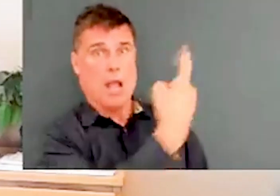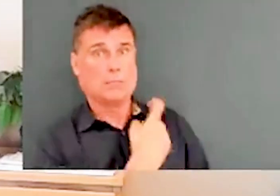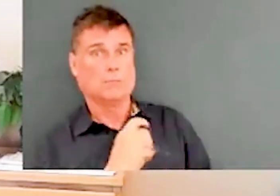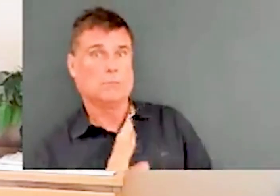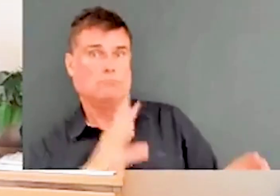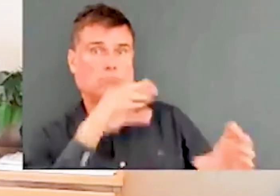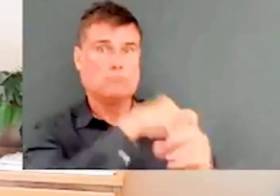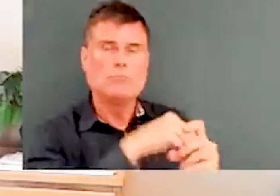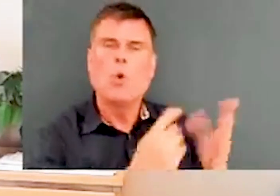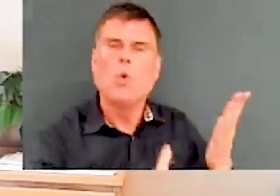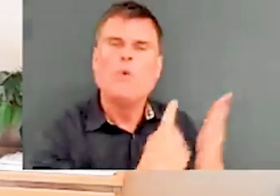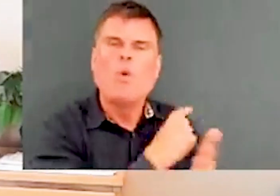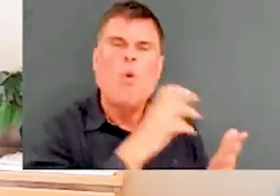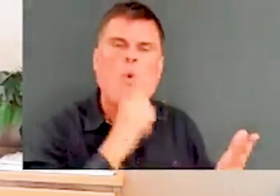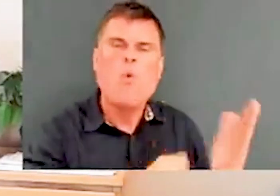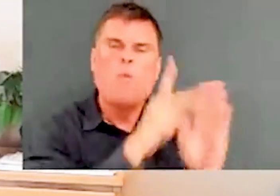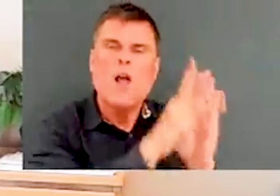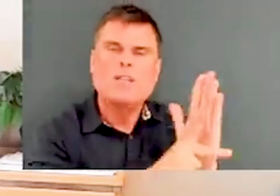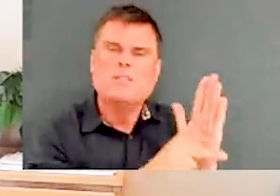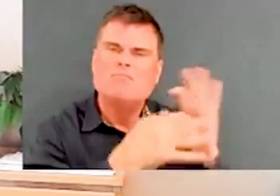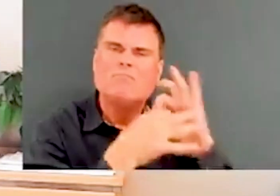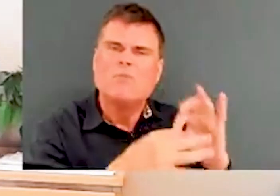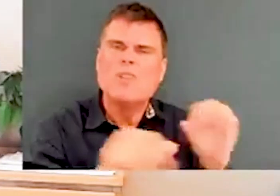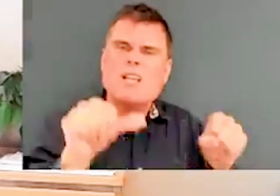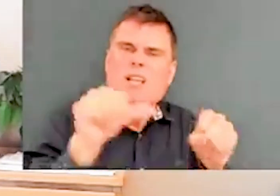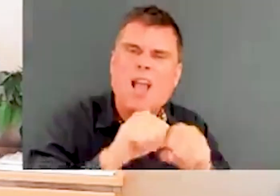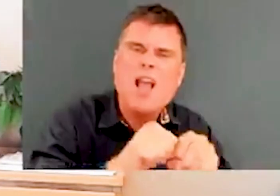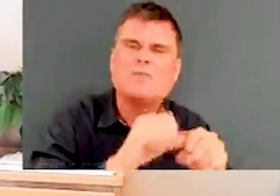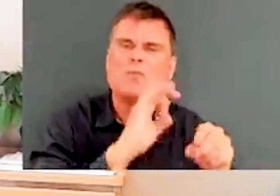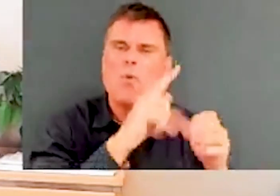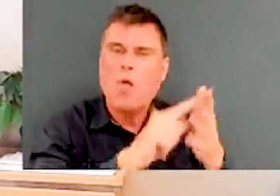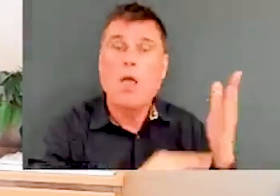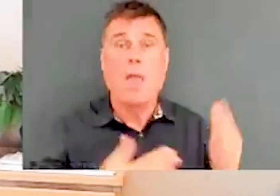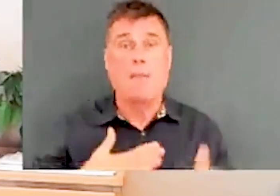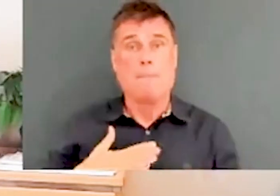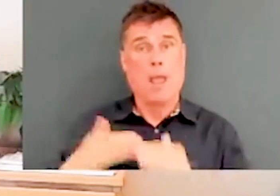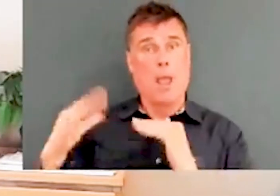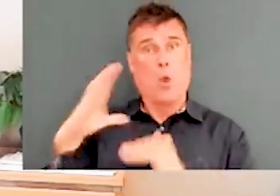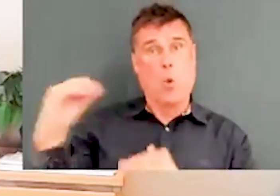Nancy Oleweiler, who is not able to be with us today. What we